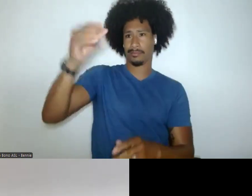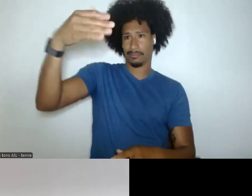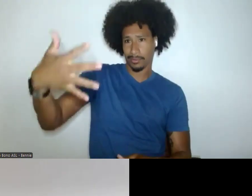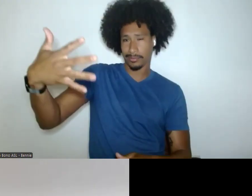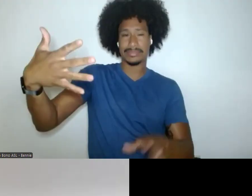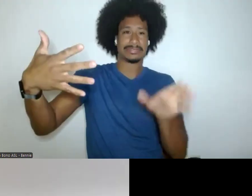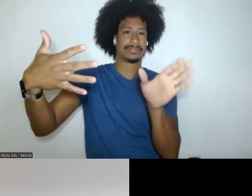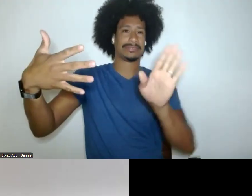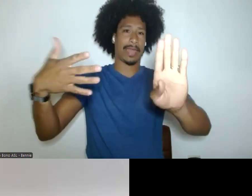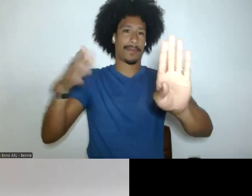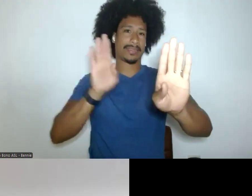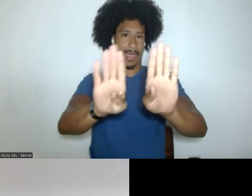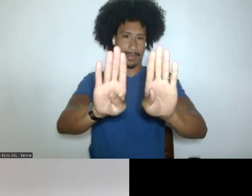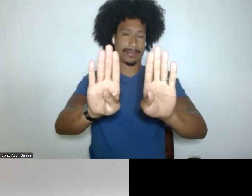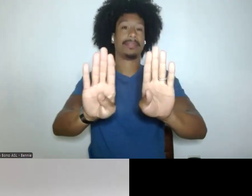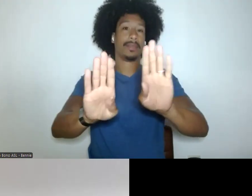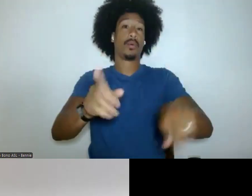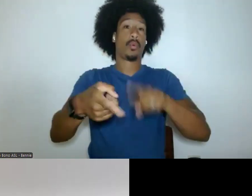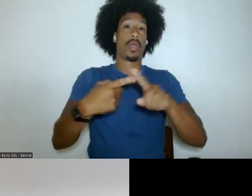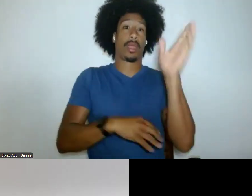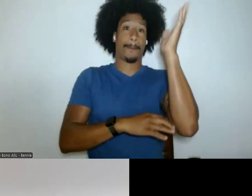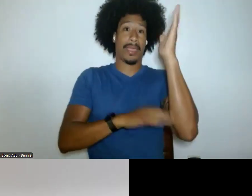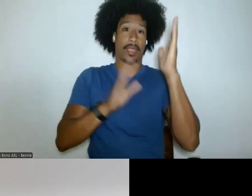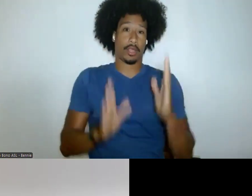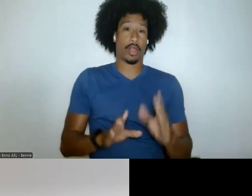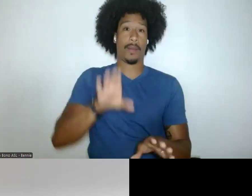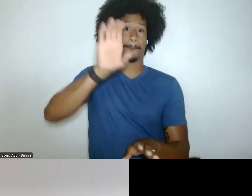start to share their screens.